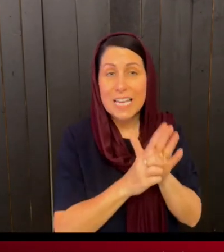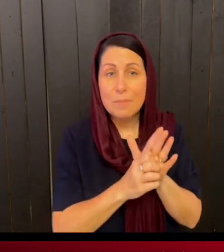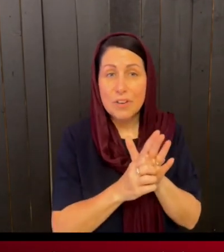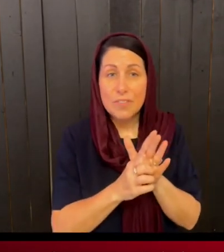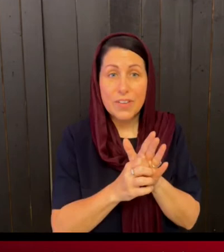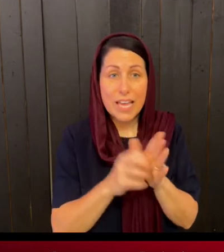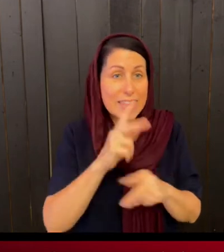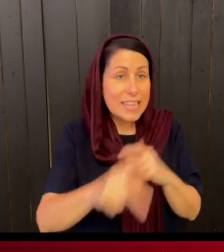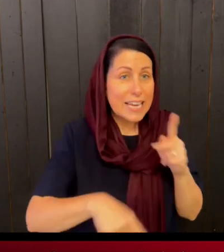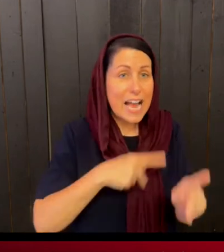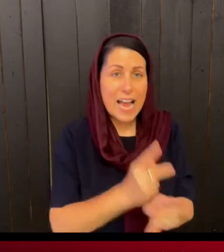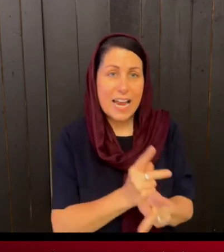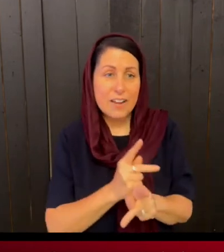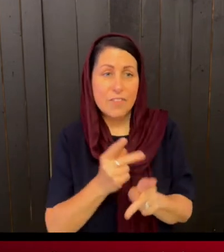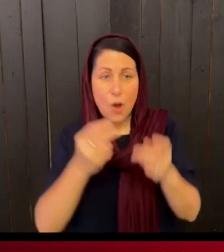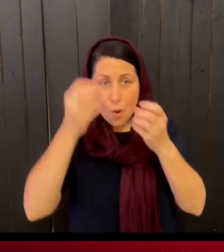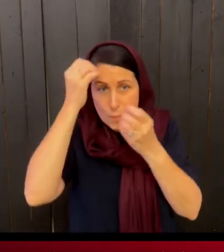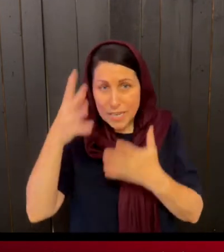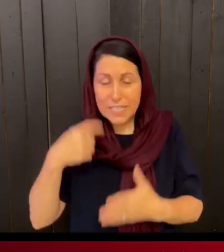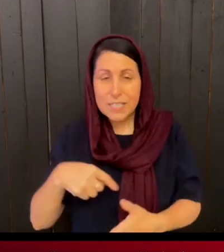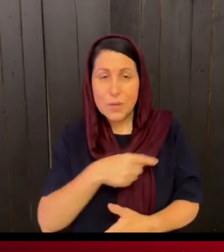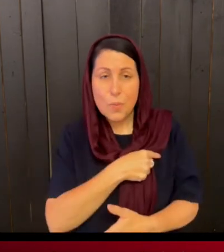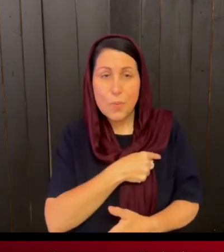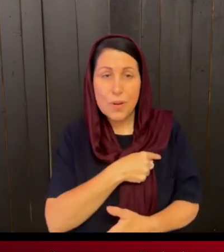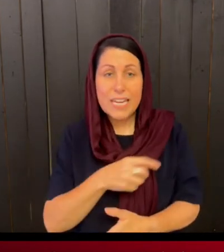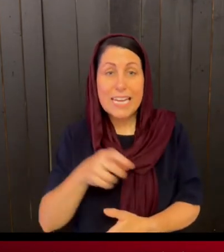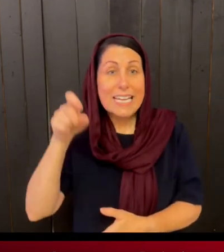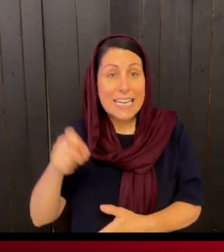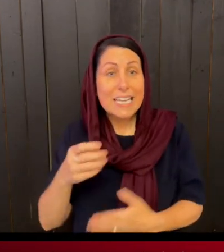need to be willing to do for God,